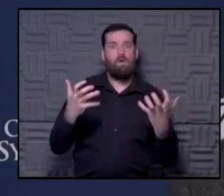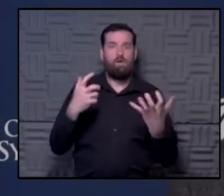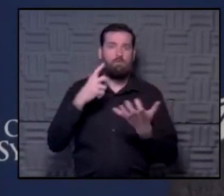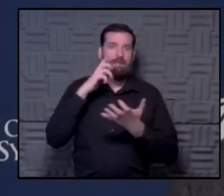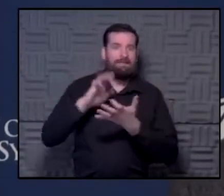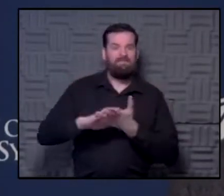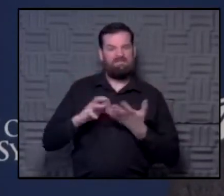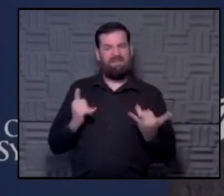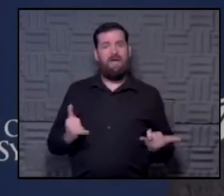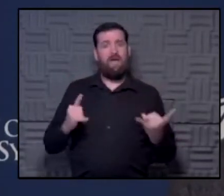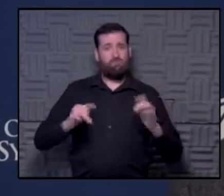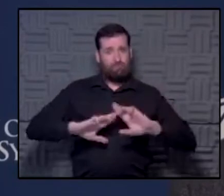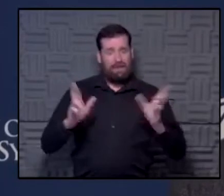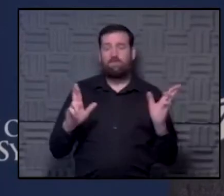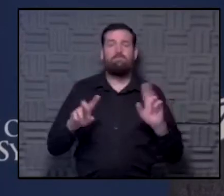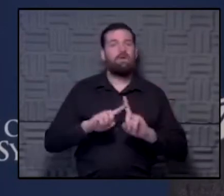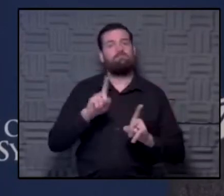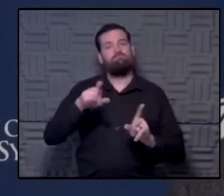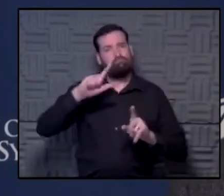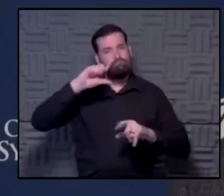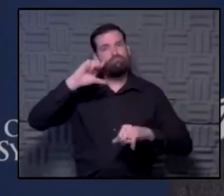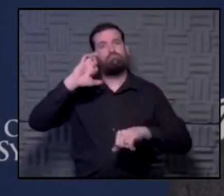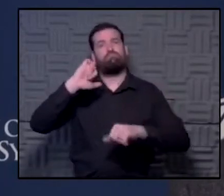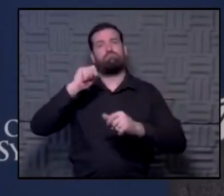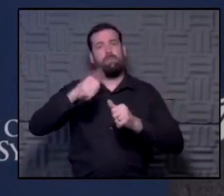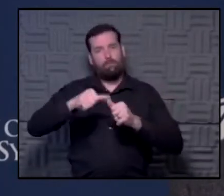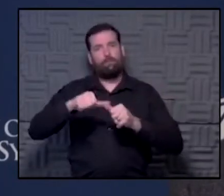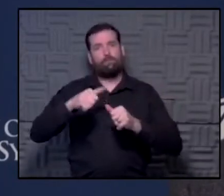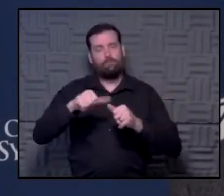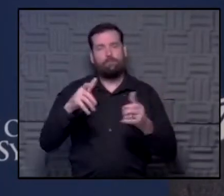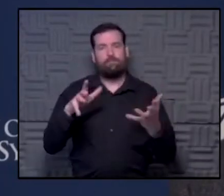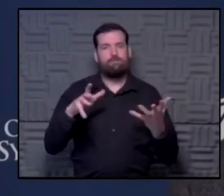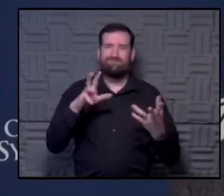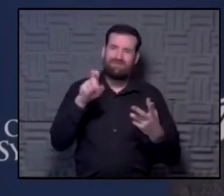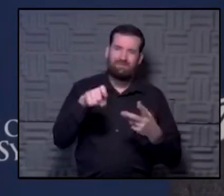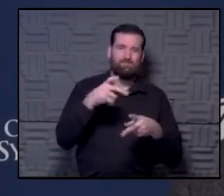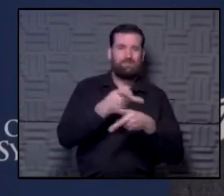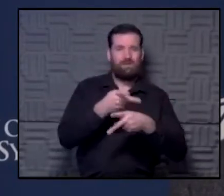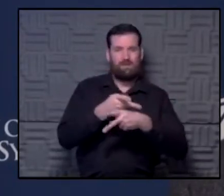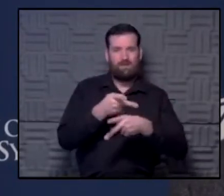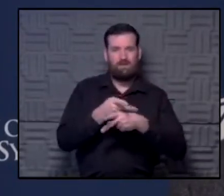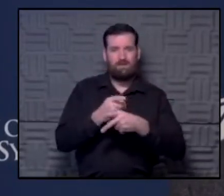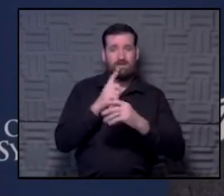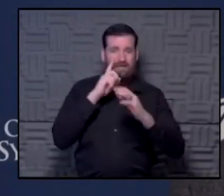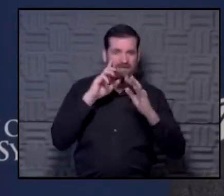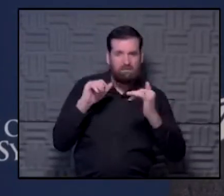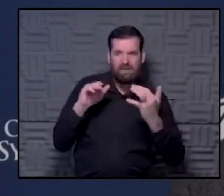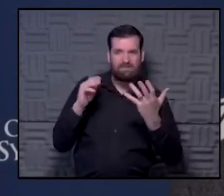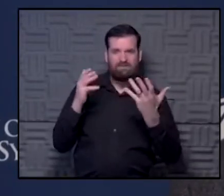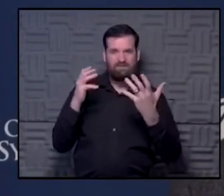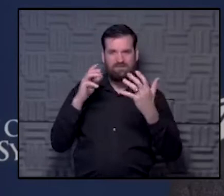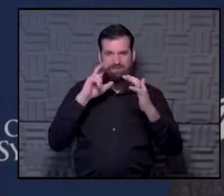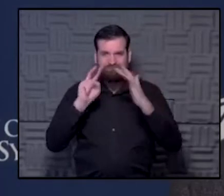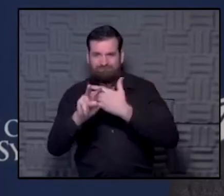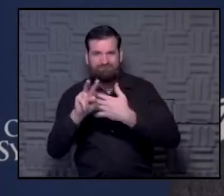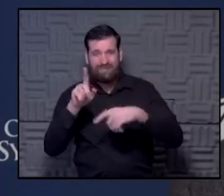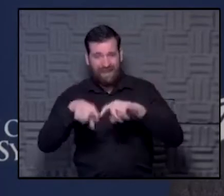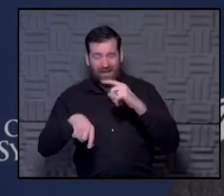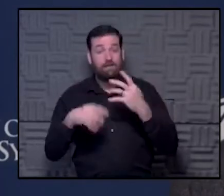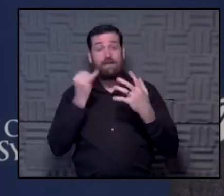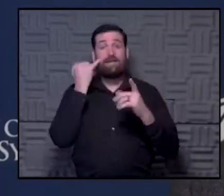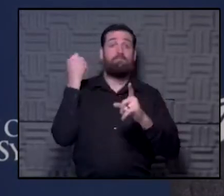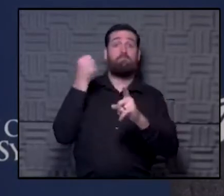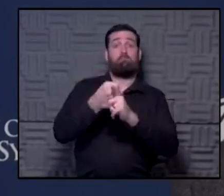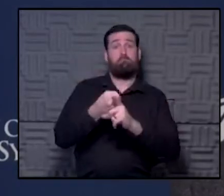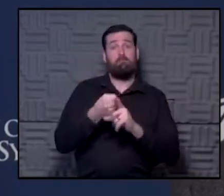but we've just got to stay mindful. We've got to take care and expect the unexpected, and know that if it hits, it